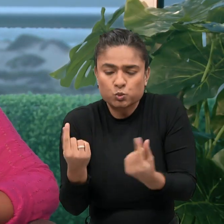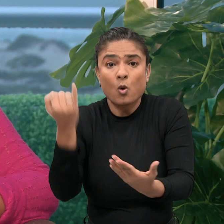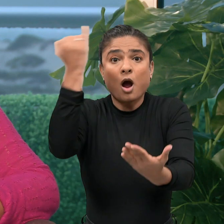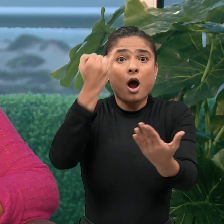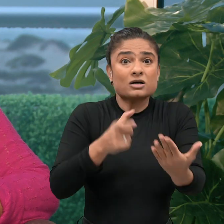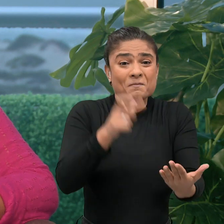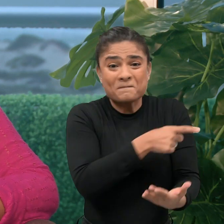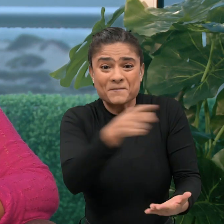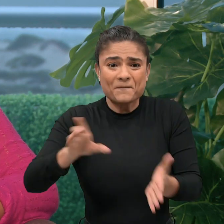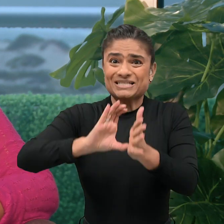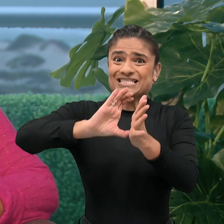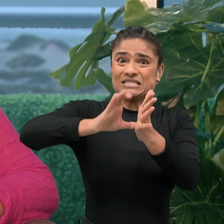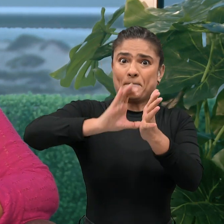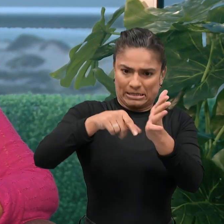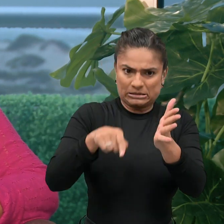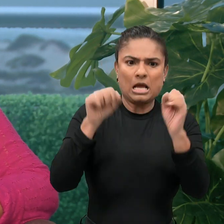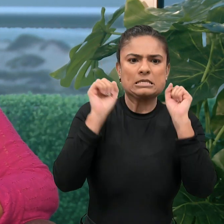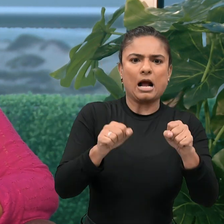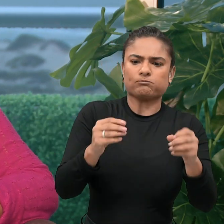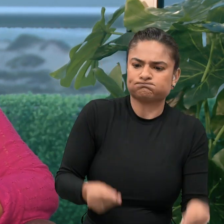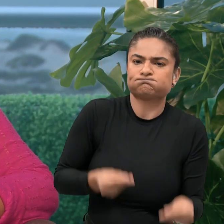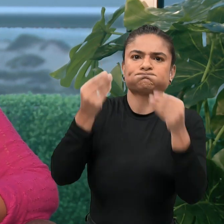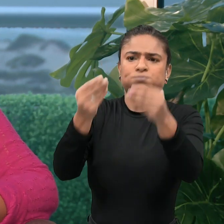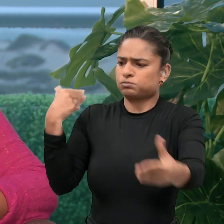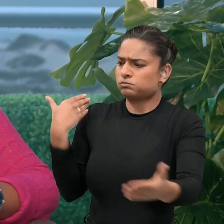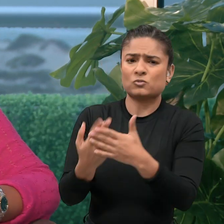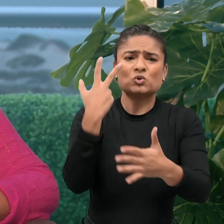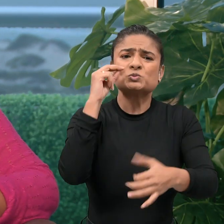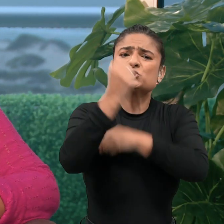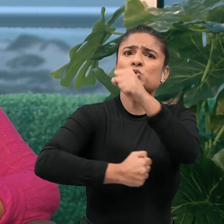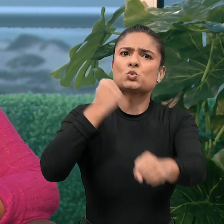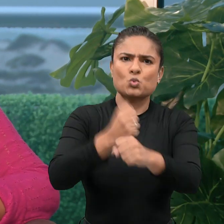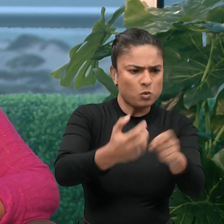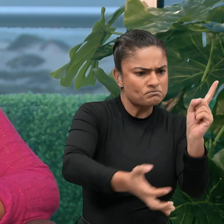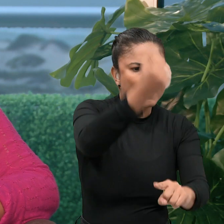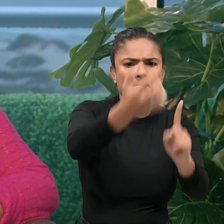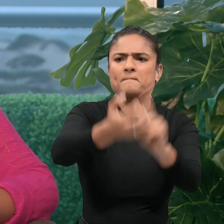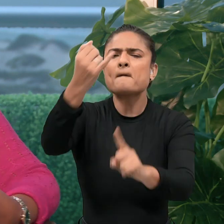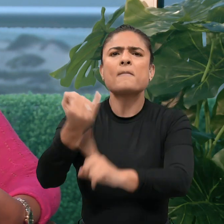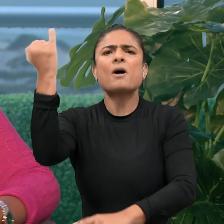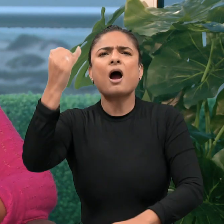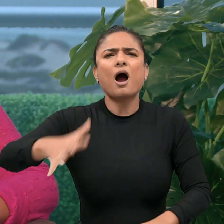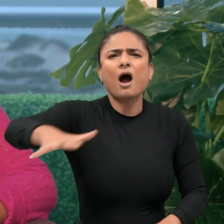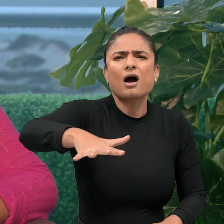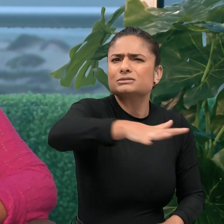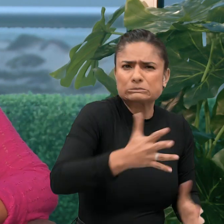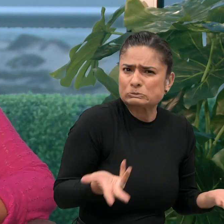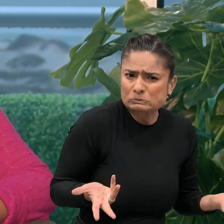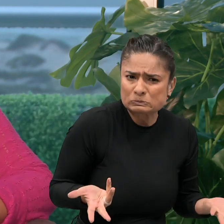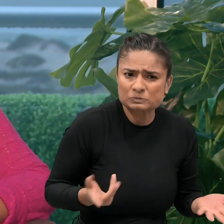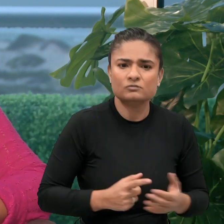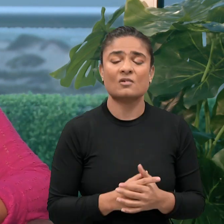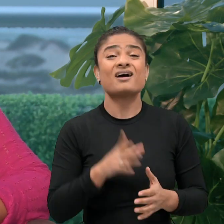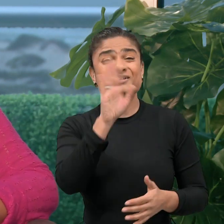have we seen an increase in artists with disabilities claiming space in the arts industry over the past 25 to